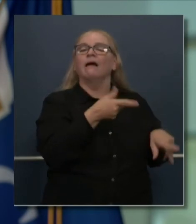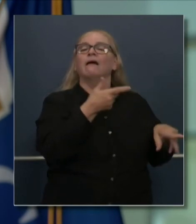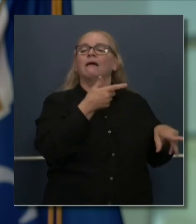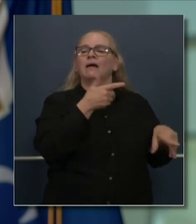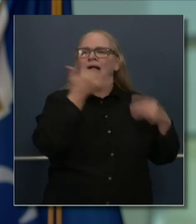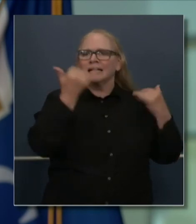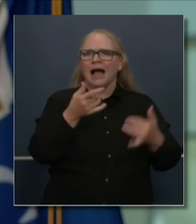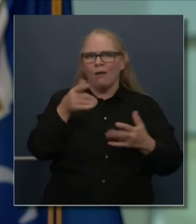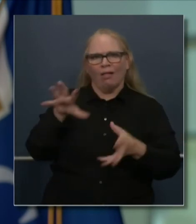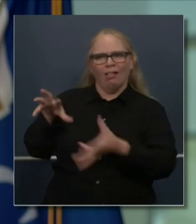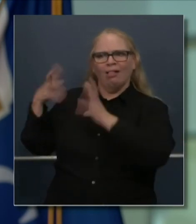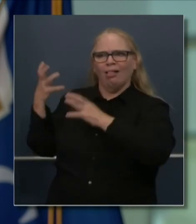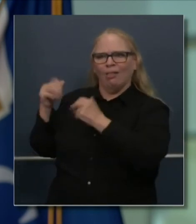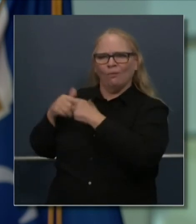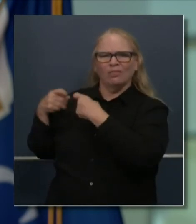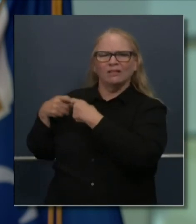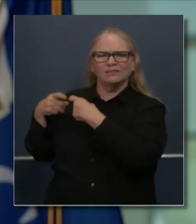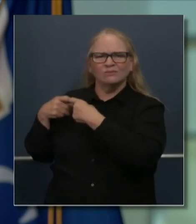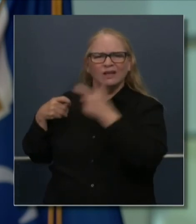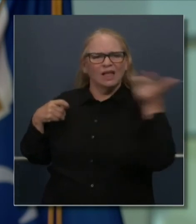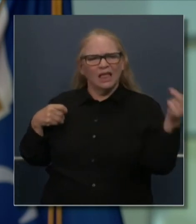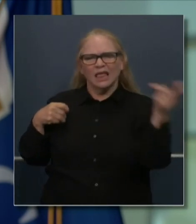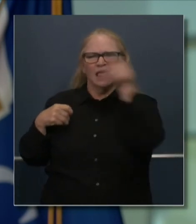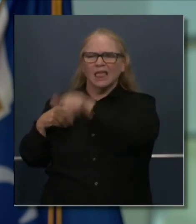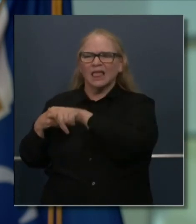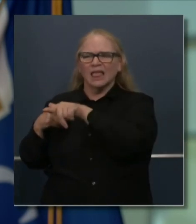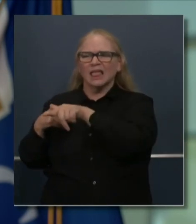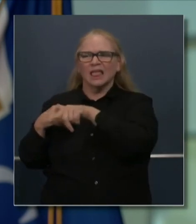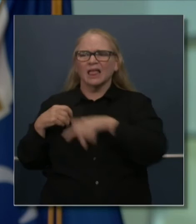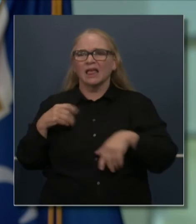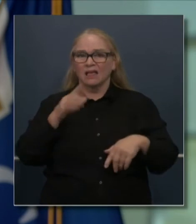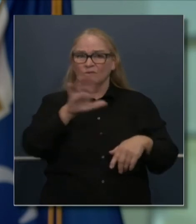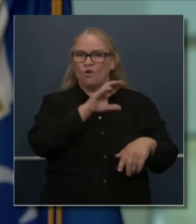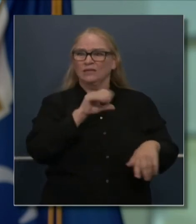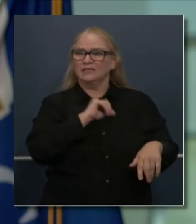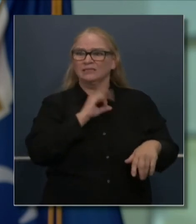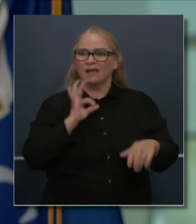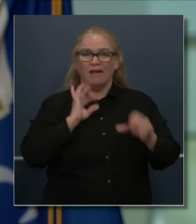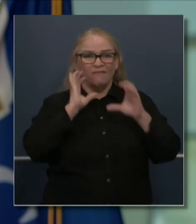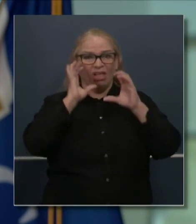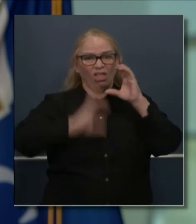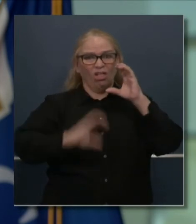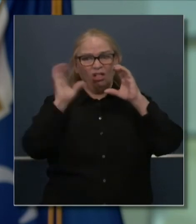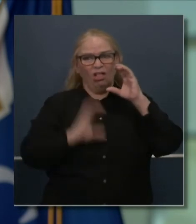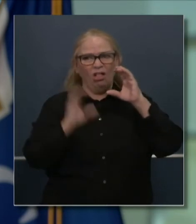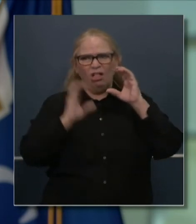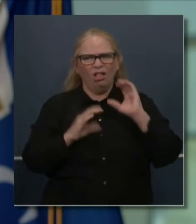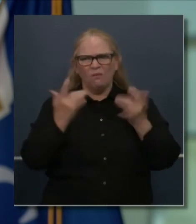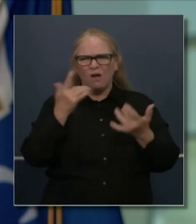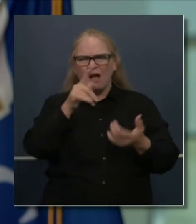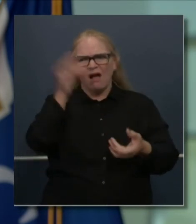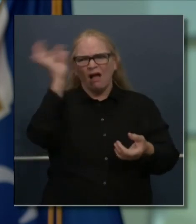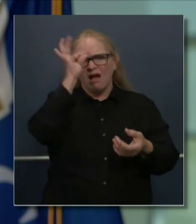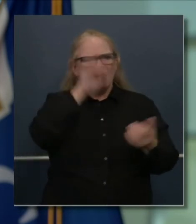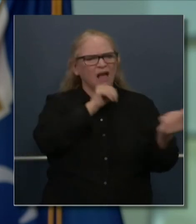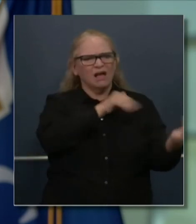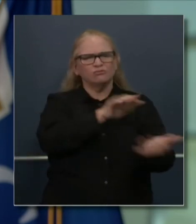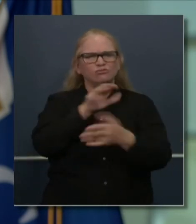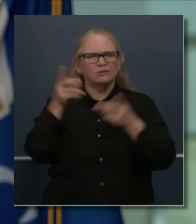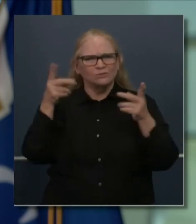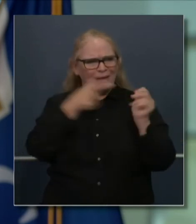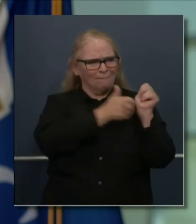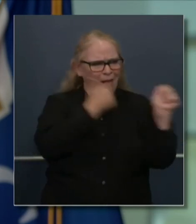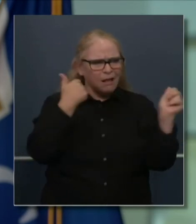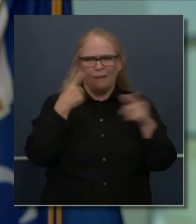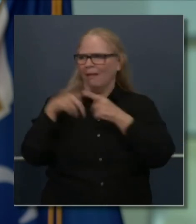your administration, or No. Why are you not aware of and planning for these major issues? Governing a state as large as ours,